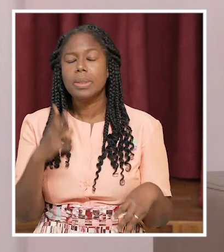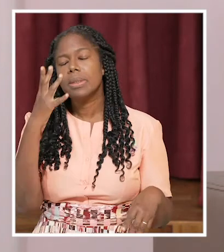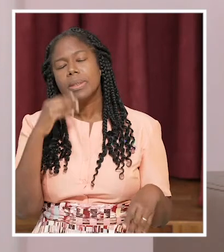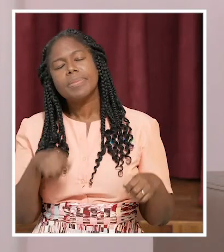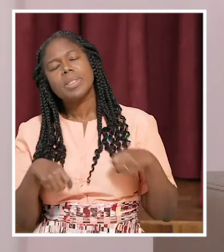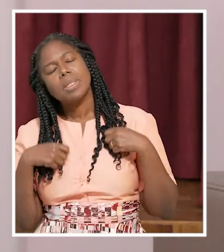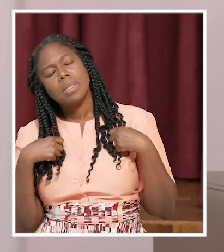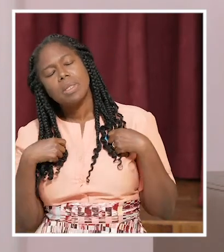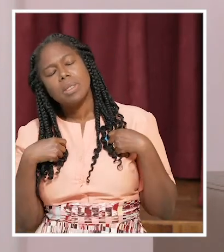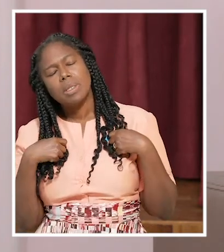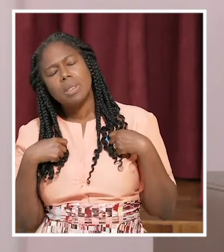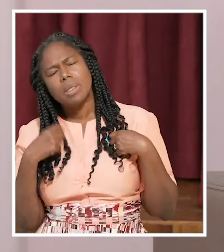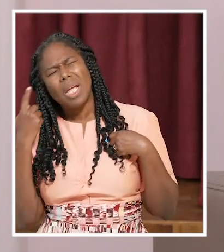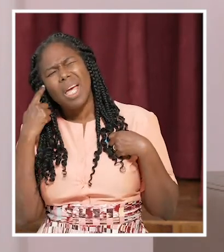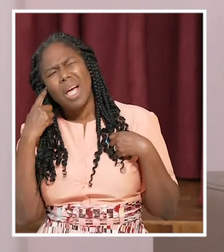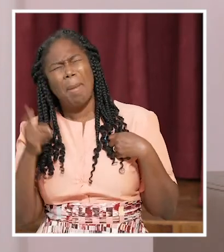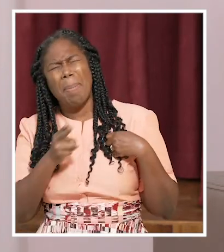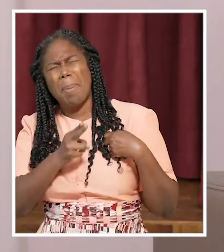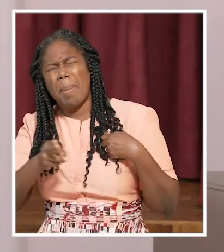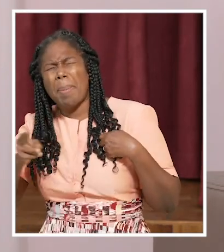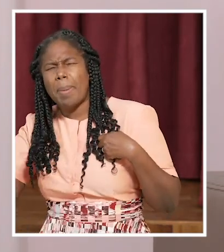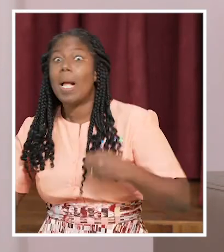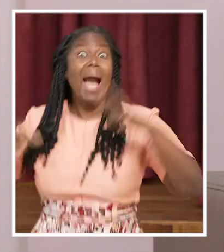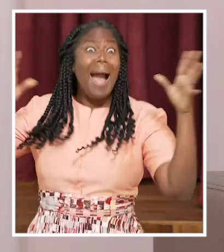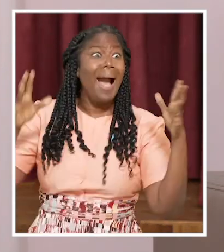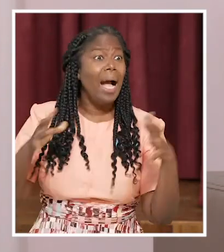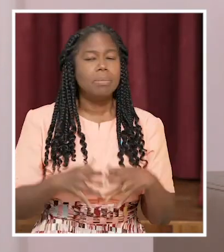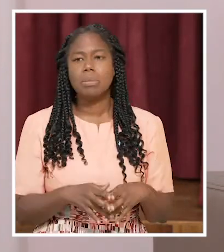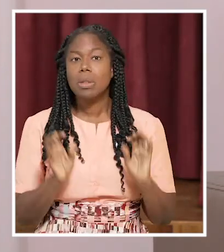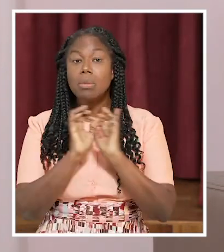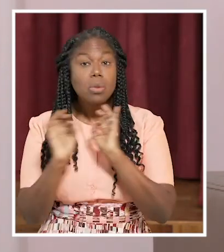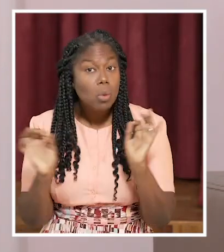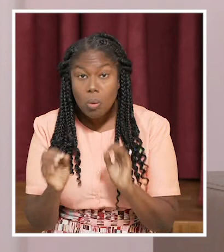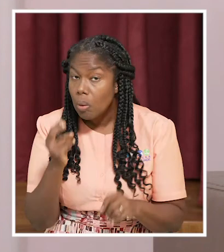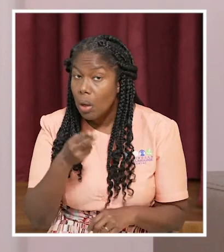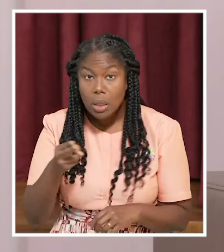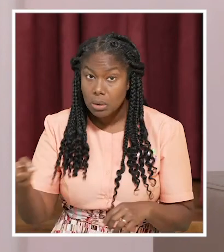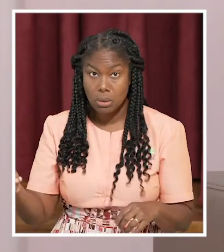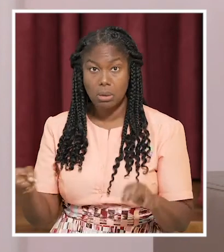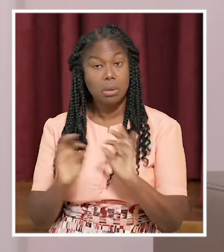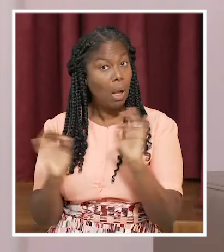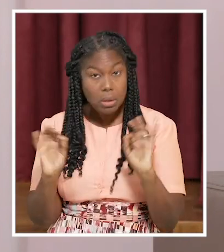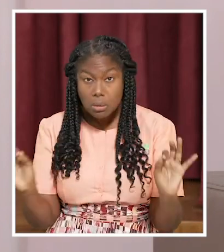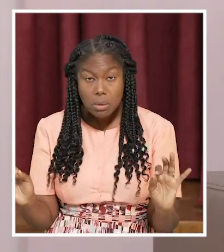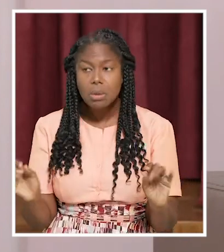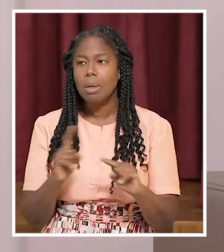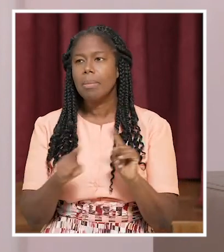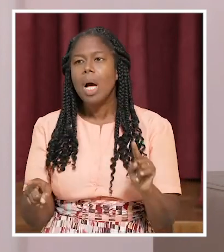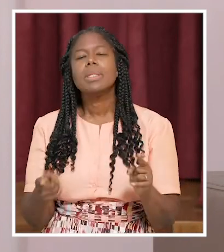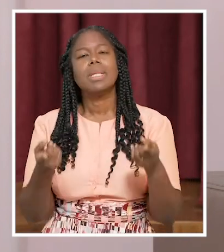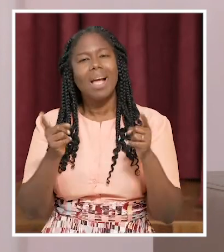treated lightly. And again, it has to be diagnosed by a mental health professional. It shouldn't just